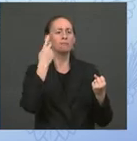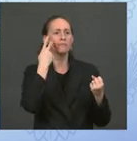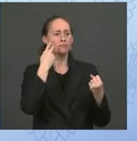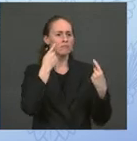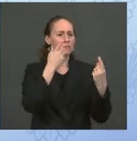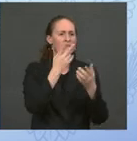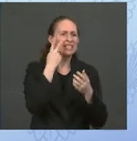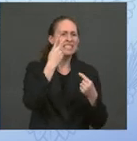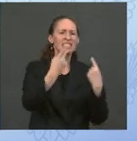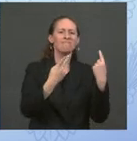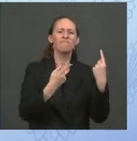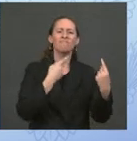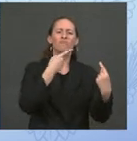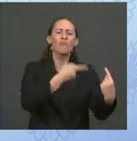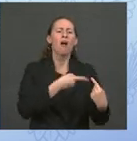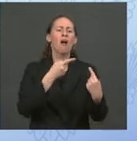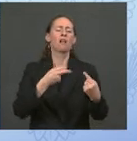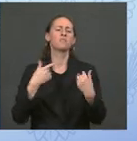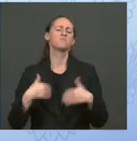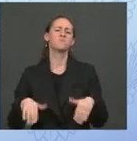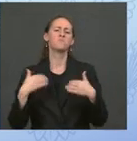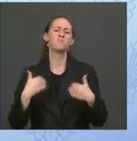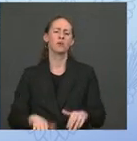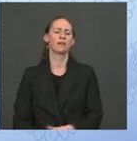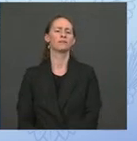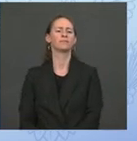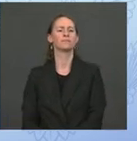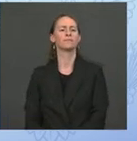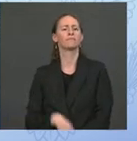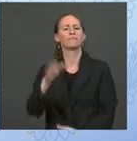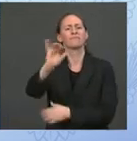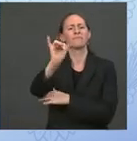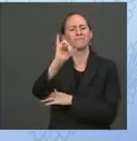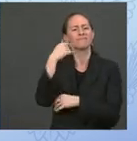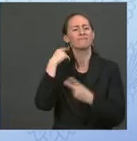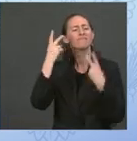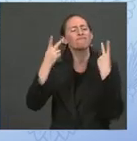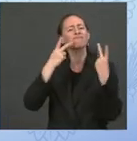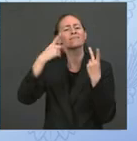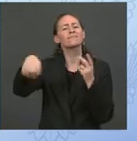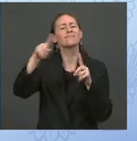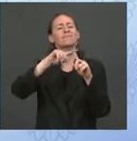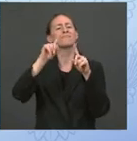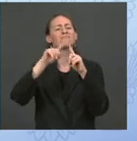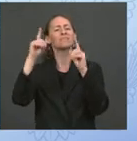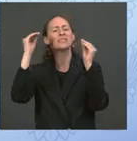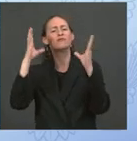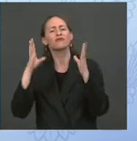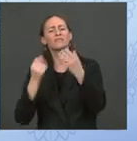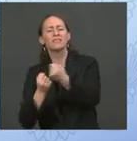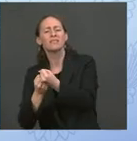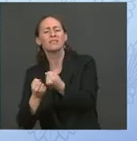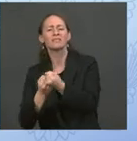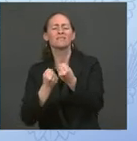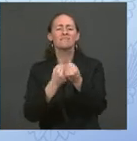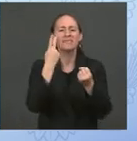seen teachers advocate in ways that lift up the voices of their colleagues, their students, and their